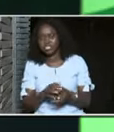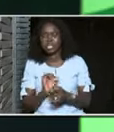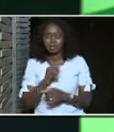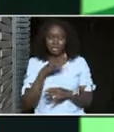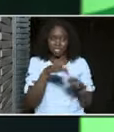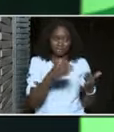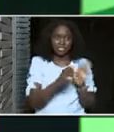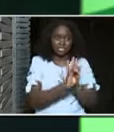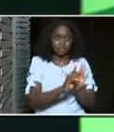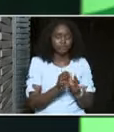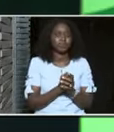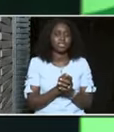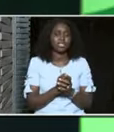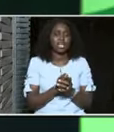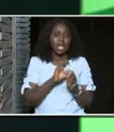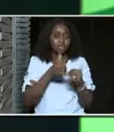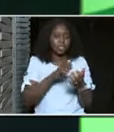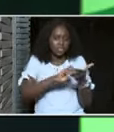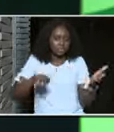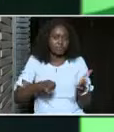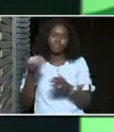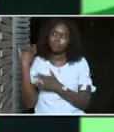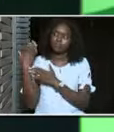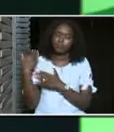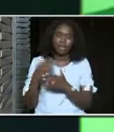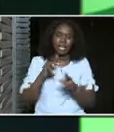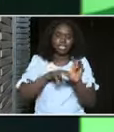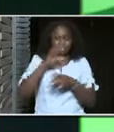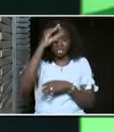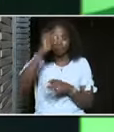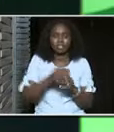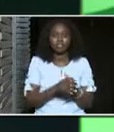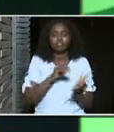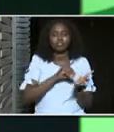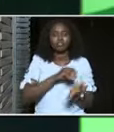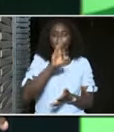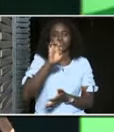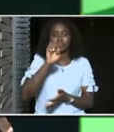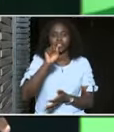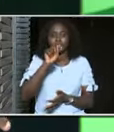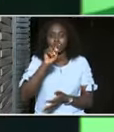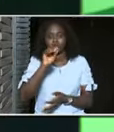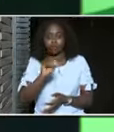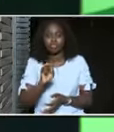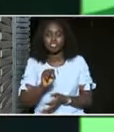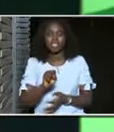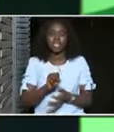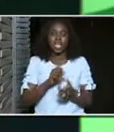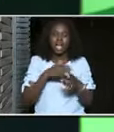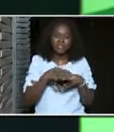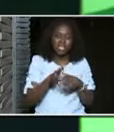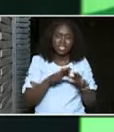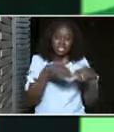controversial removal of the former chairman of the National Population Commission, Dr. Festus Odimego, after he granted an interview to a national